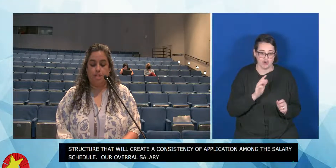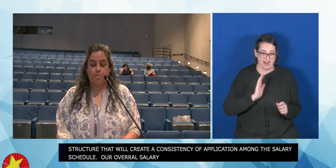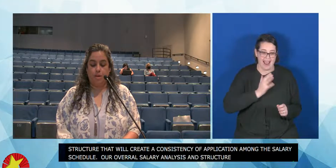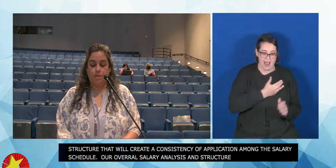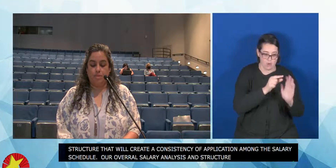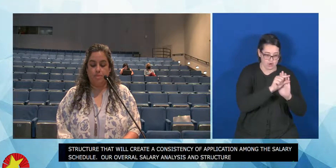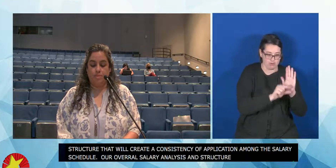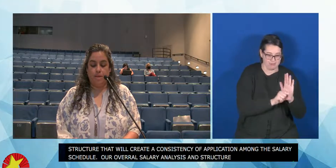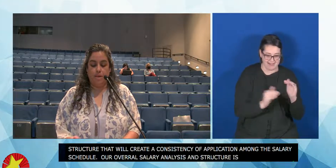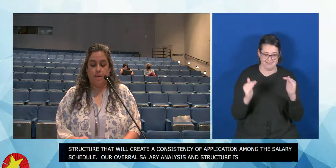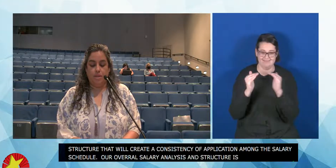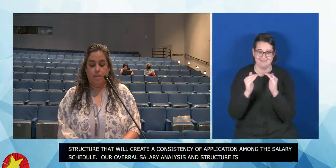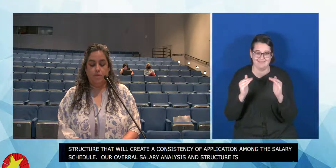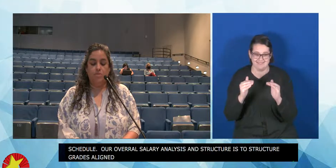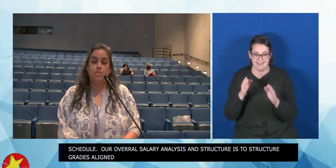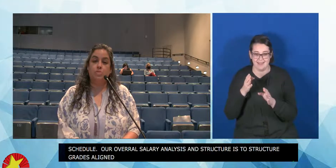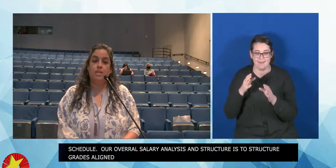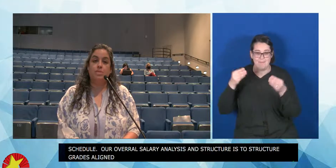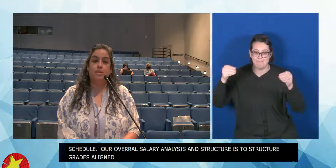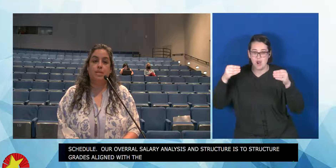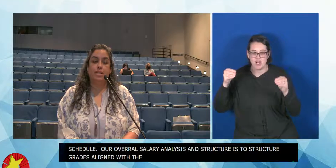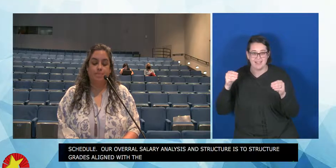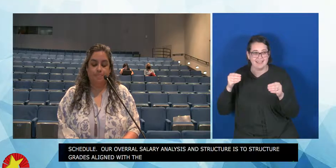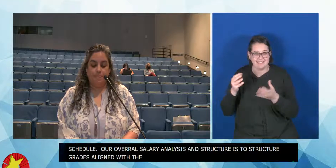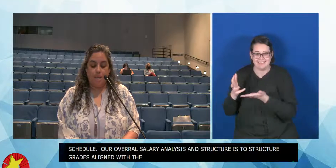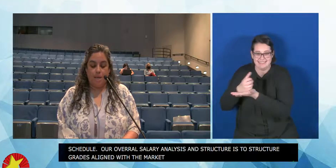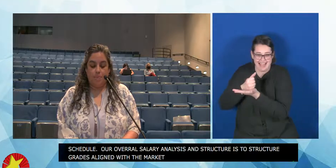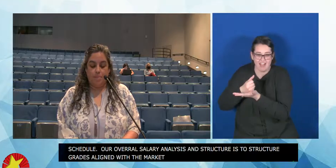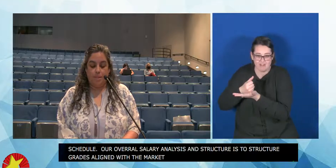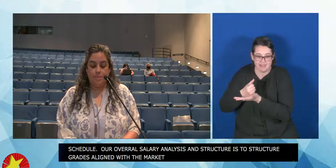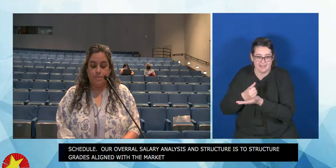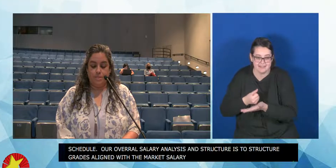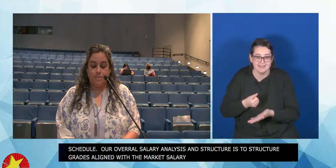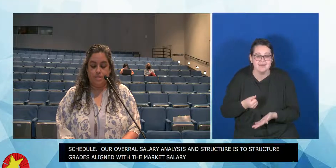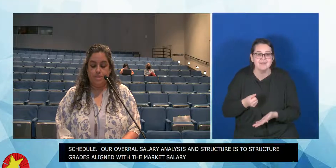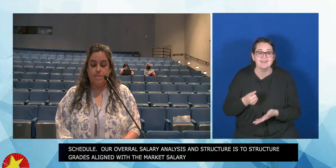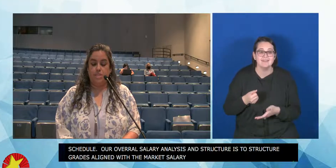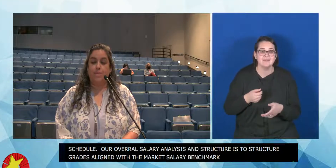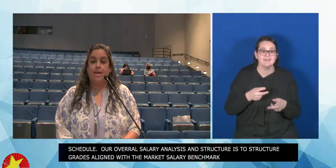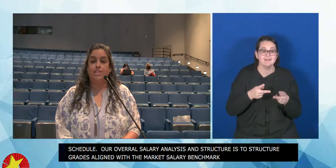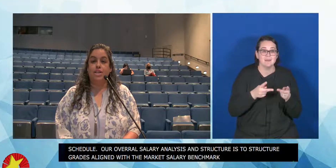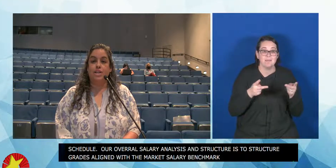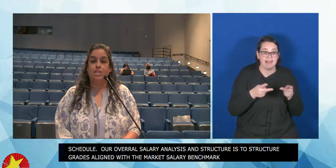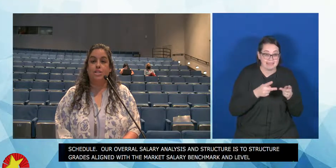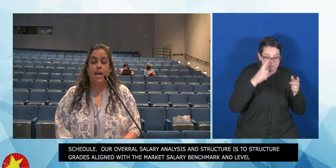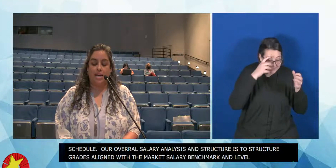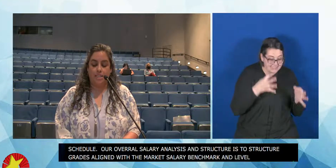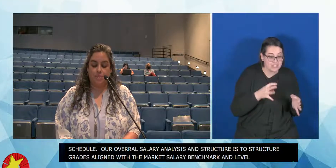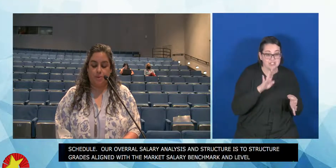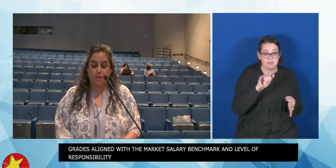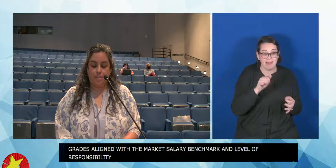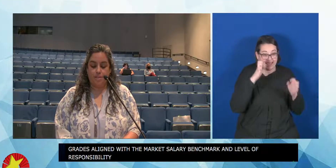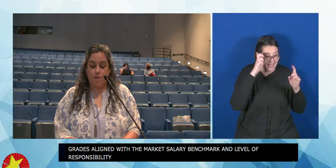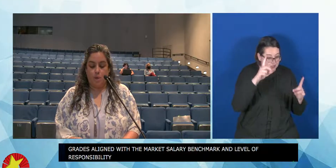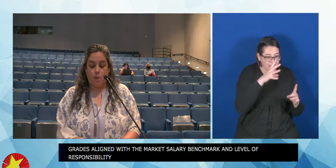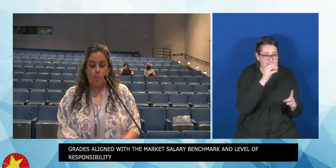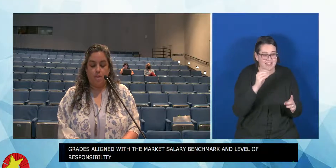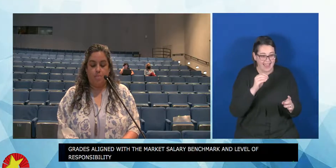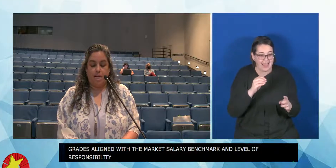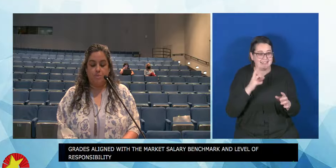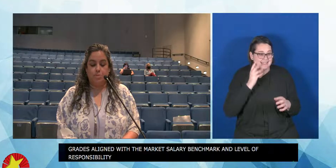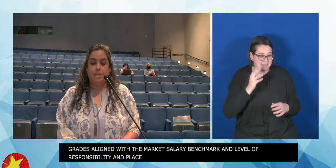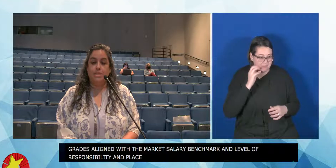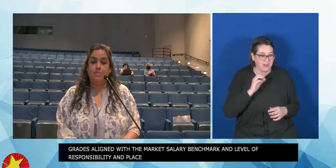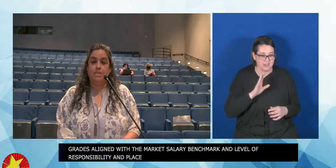salary benchmarks, levels of responsibility, placement decisions assessed by education and experience, with